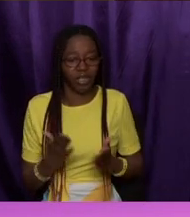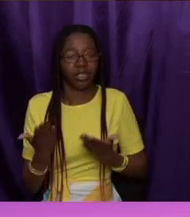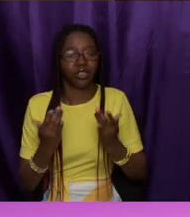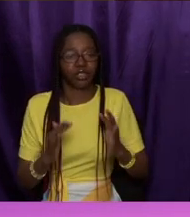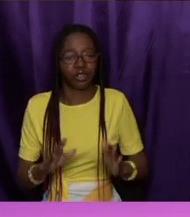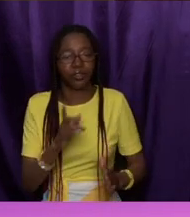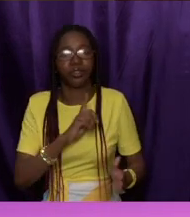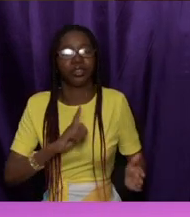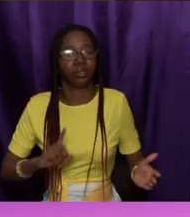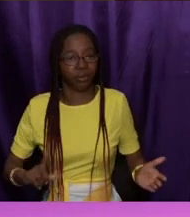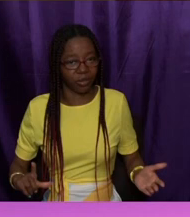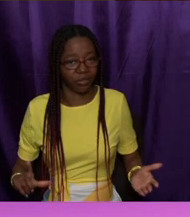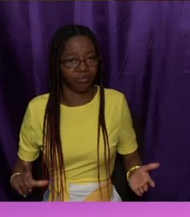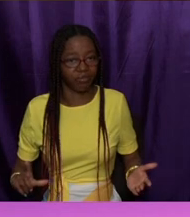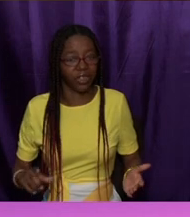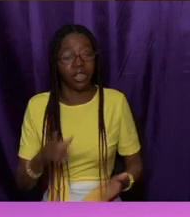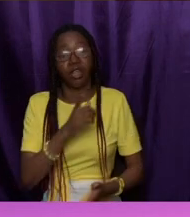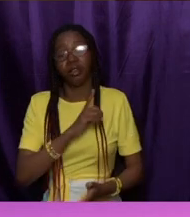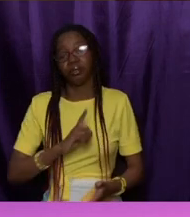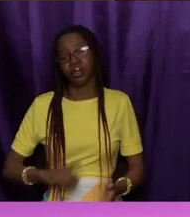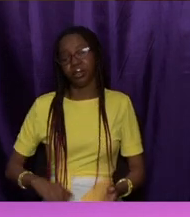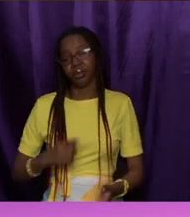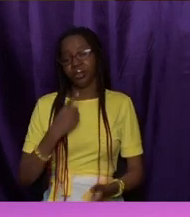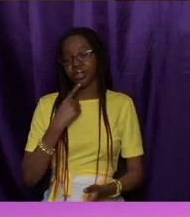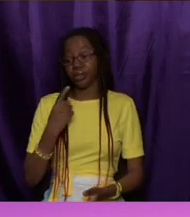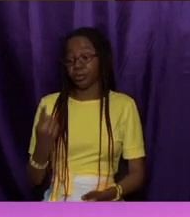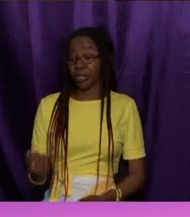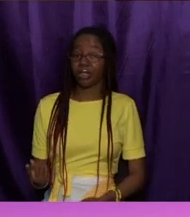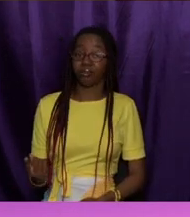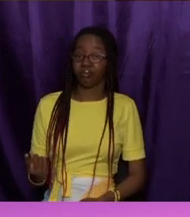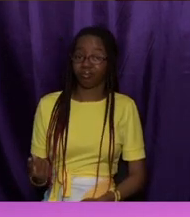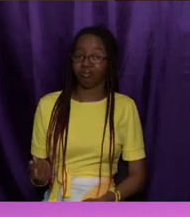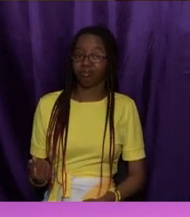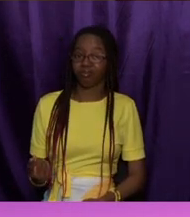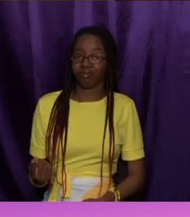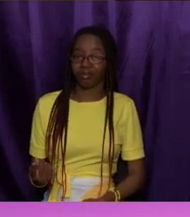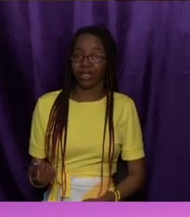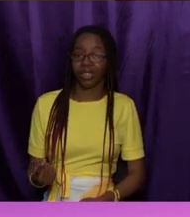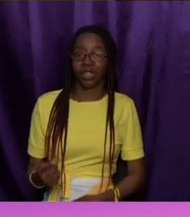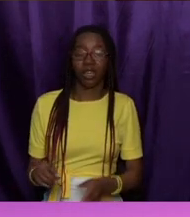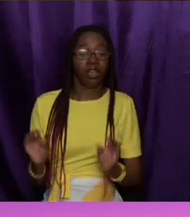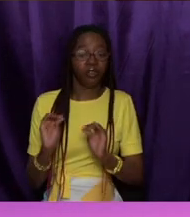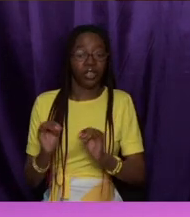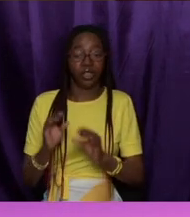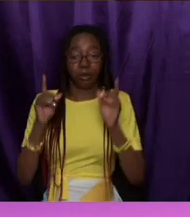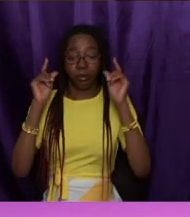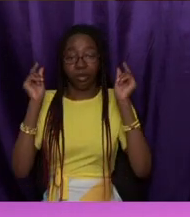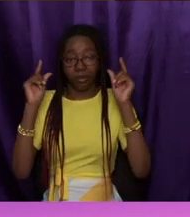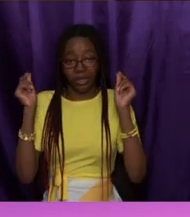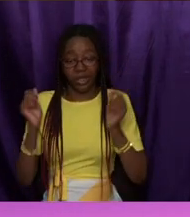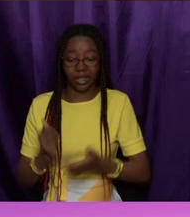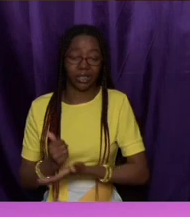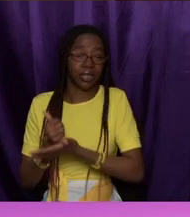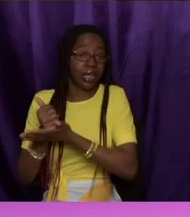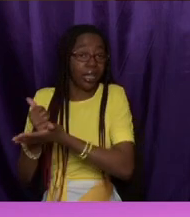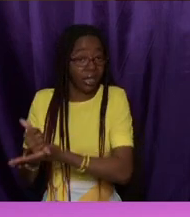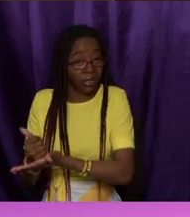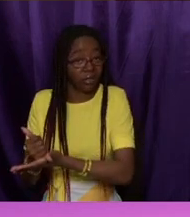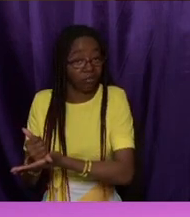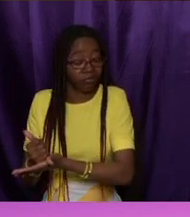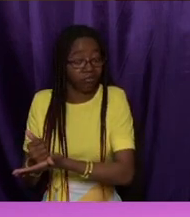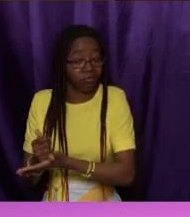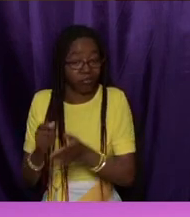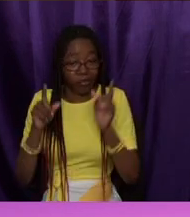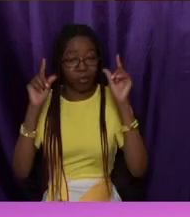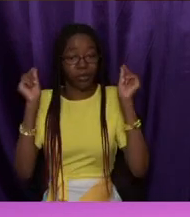of the Lord said to Joshua of Nun, Moses' aid,